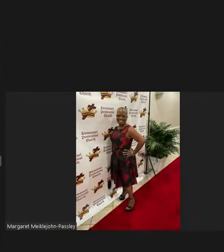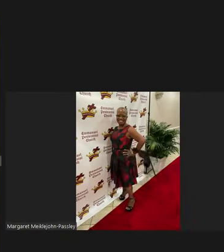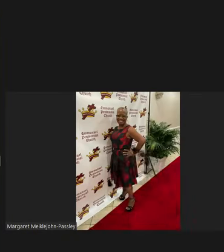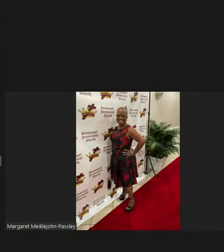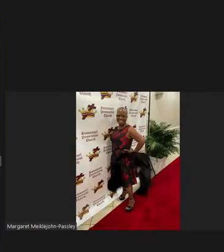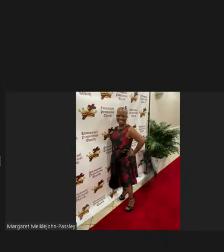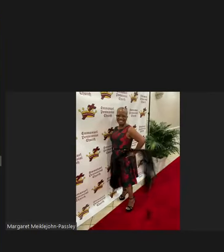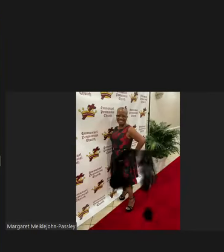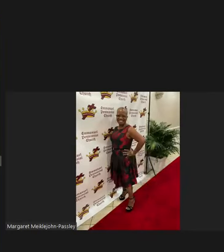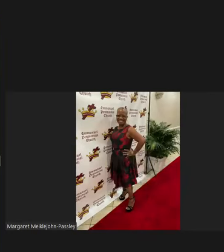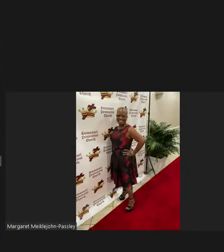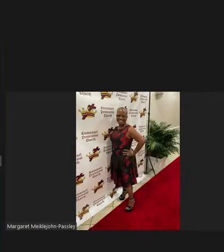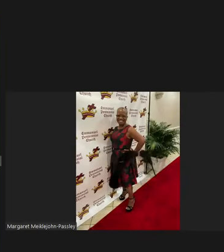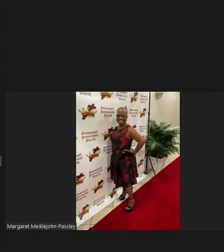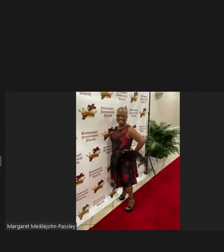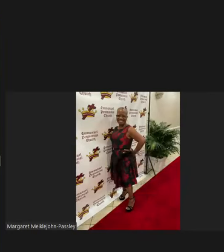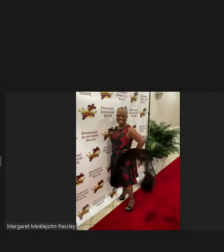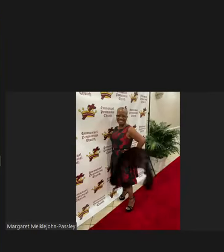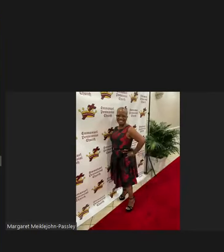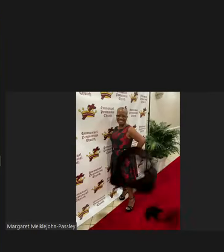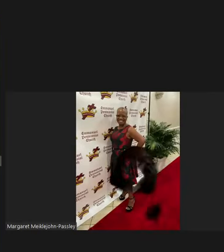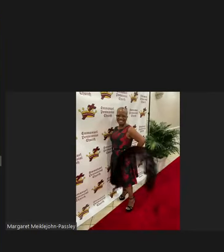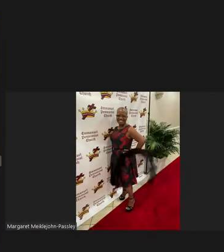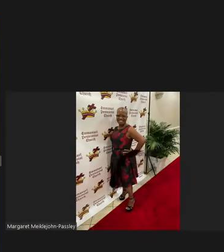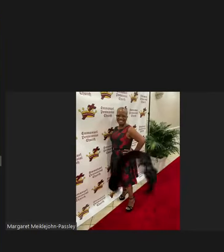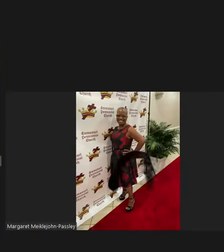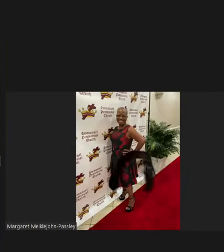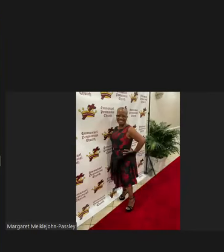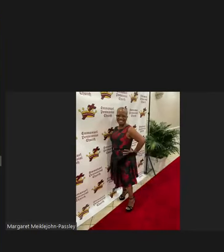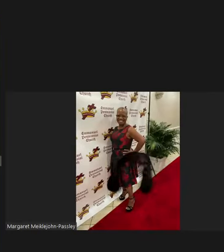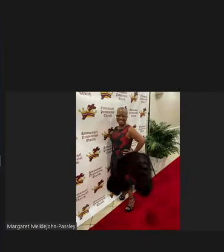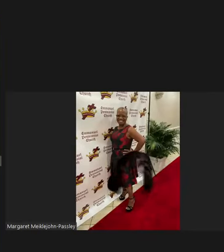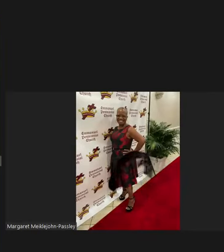for all home care workers, right? Because we don't make a lot of